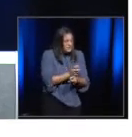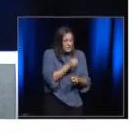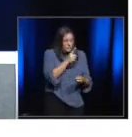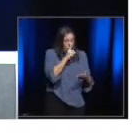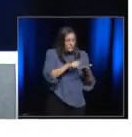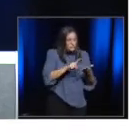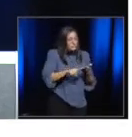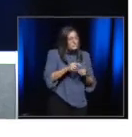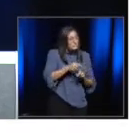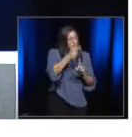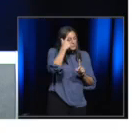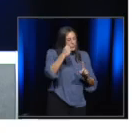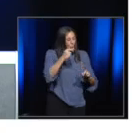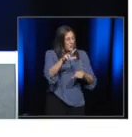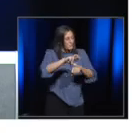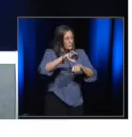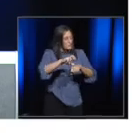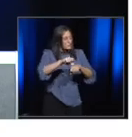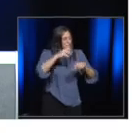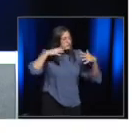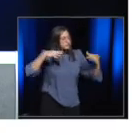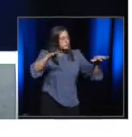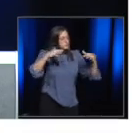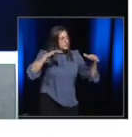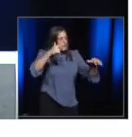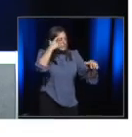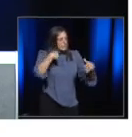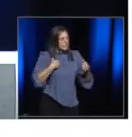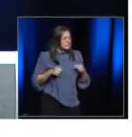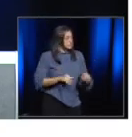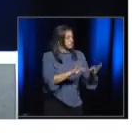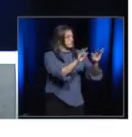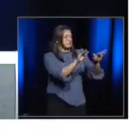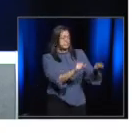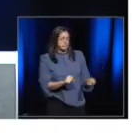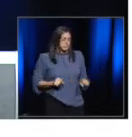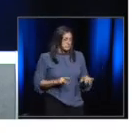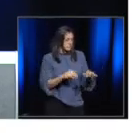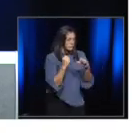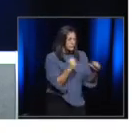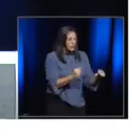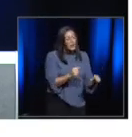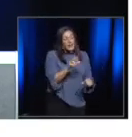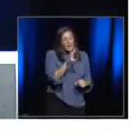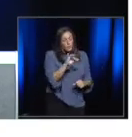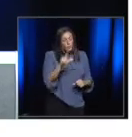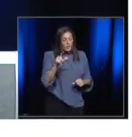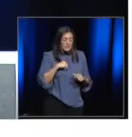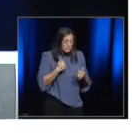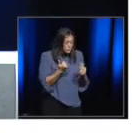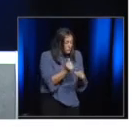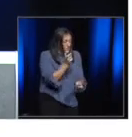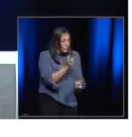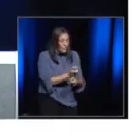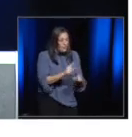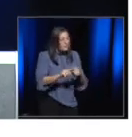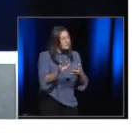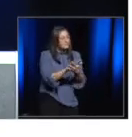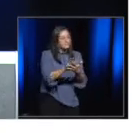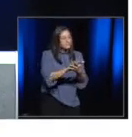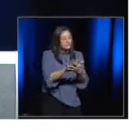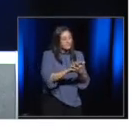this acoustic work. And I know Will worked very, very hard to get the information out of this that he